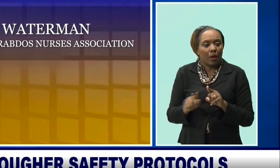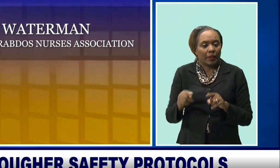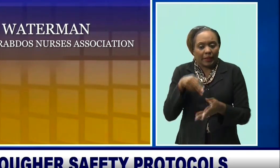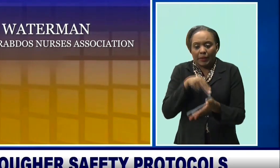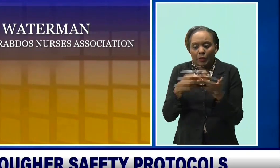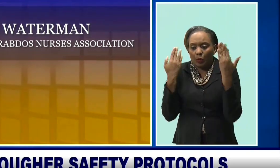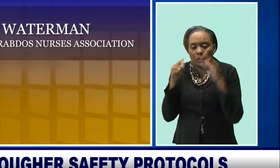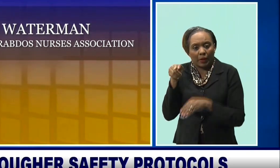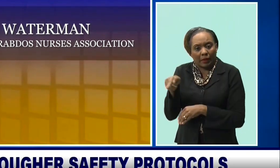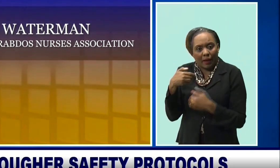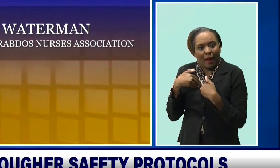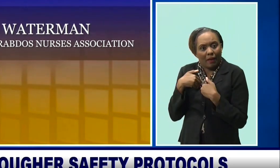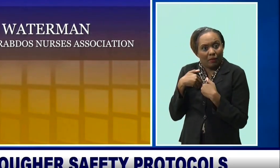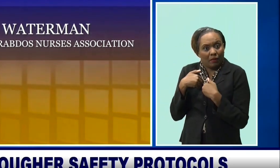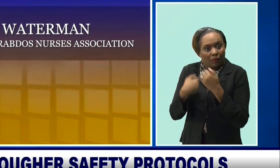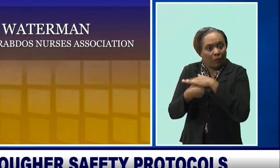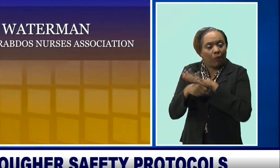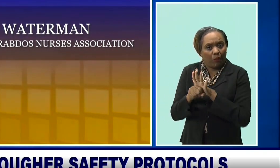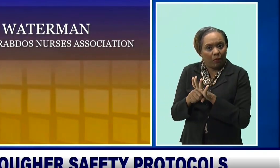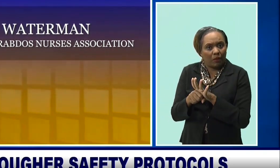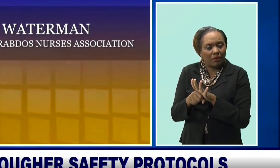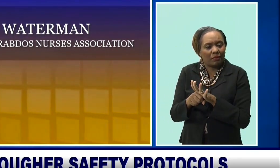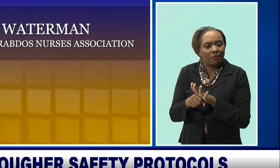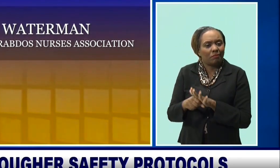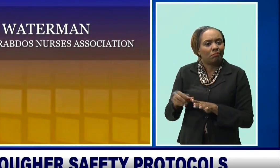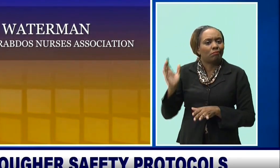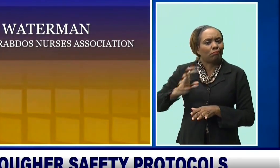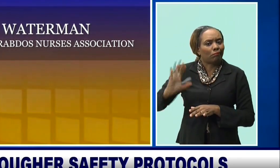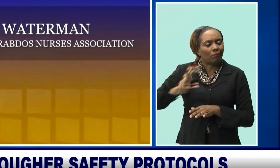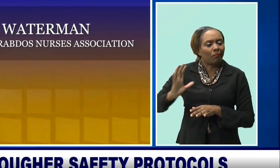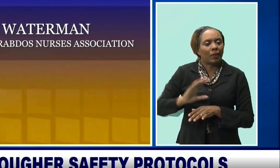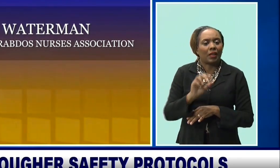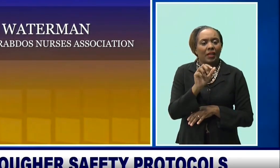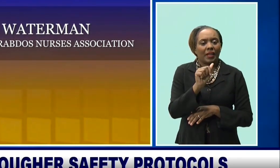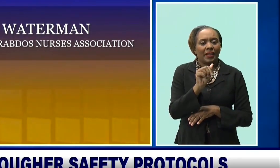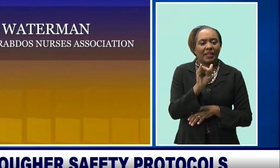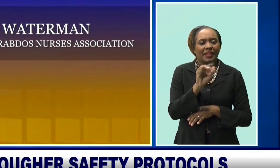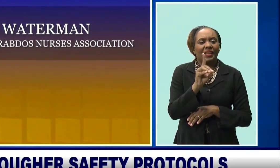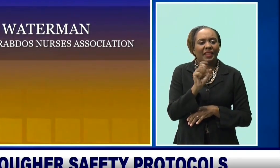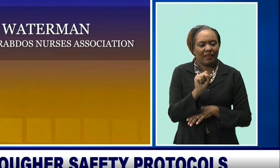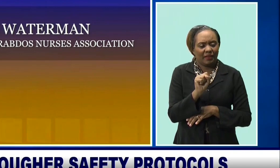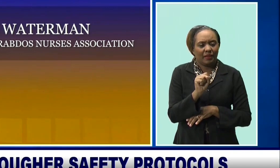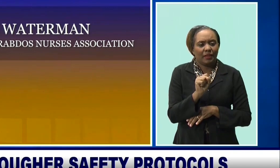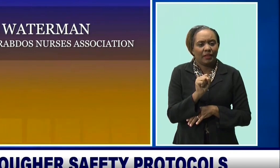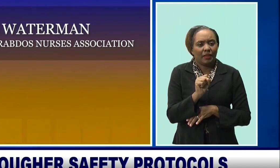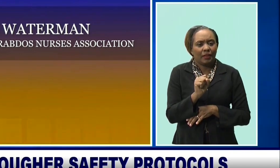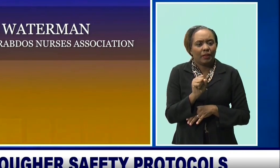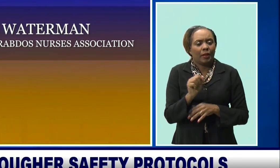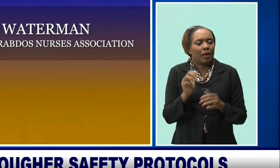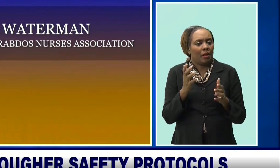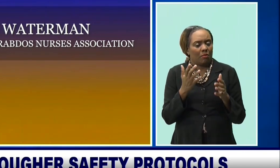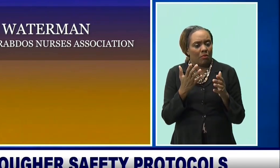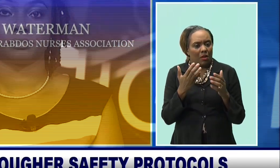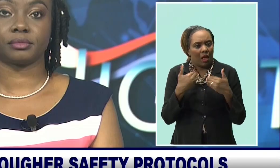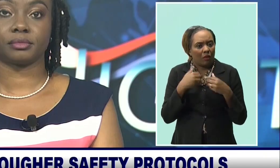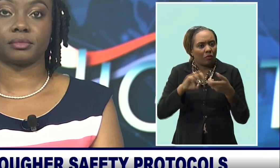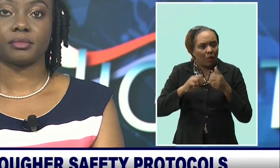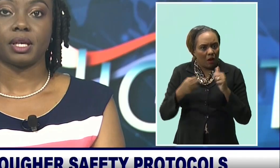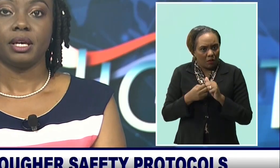was implemented during the HIV/AIDS pandemic regarding needle sticks, so this, of course, would not be a